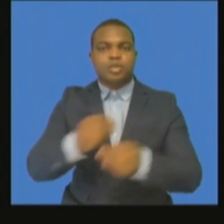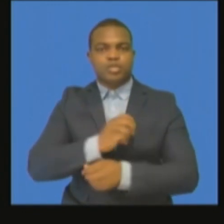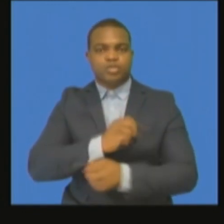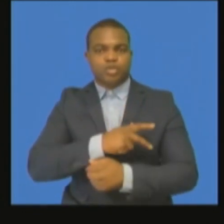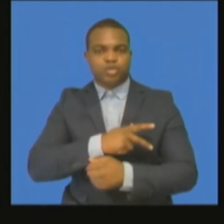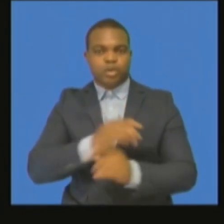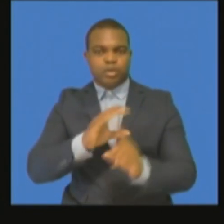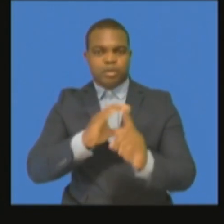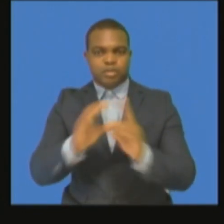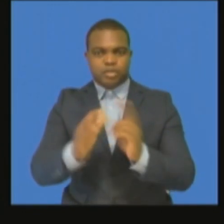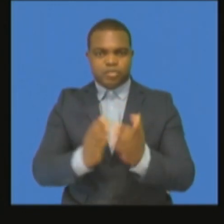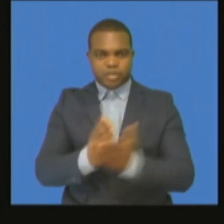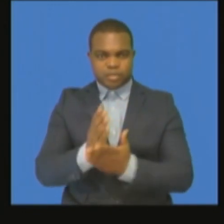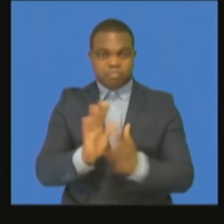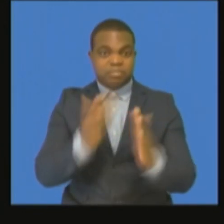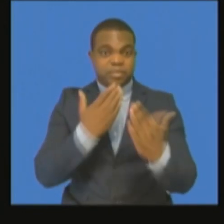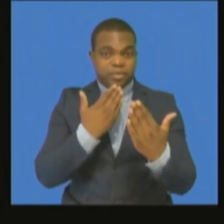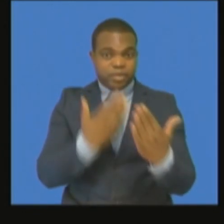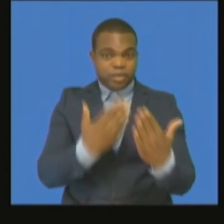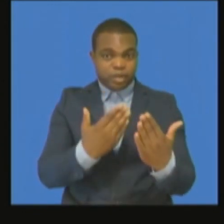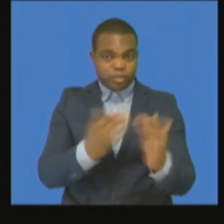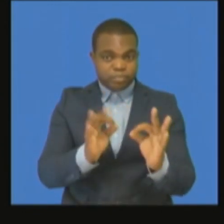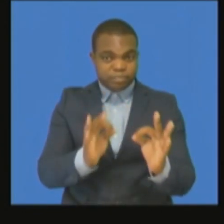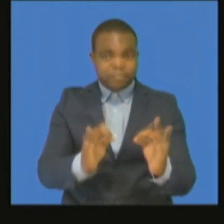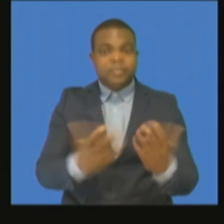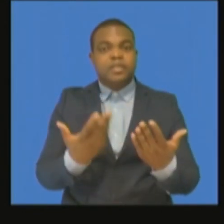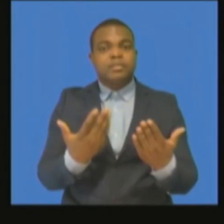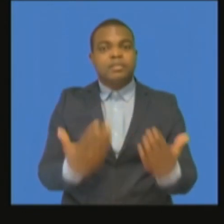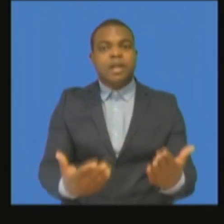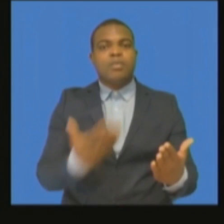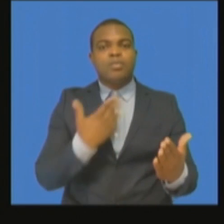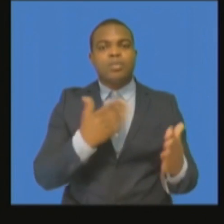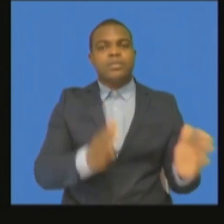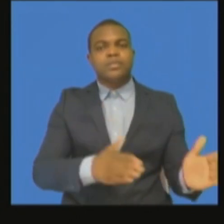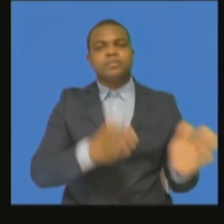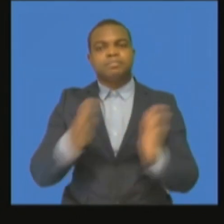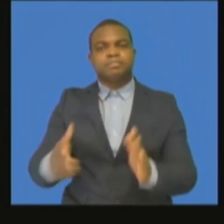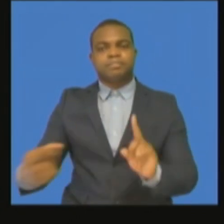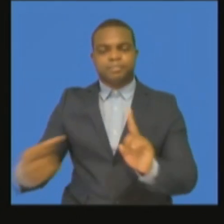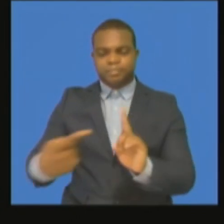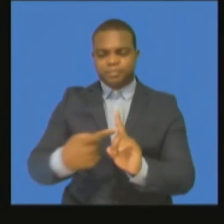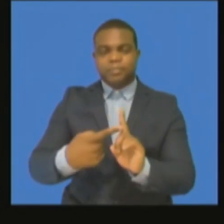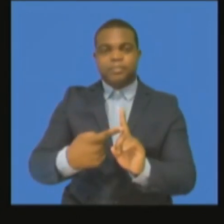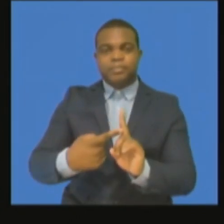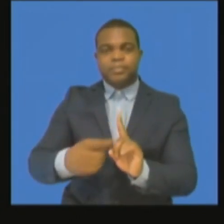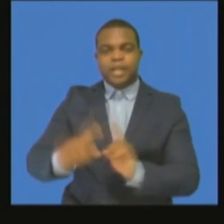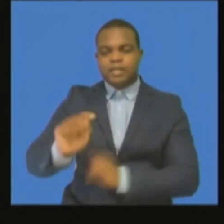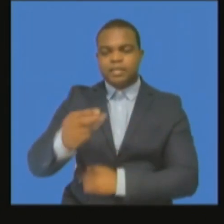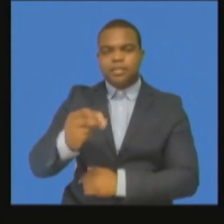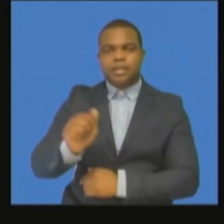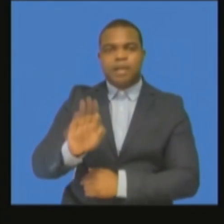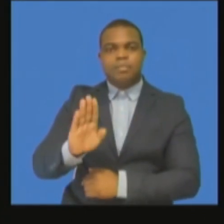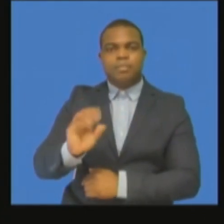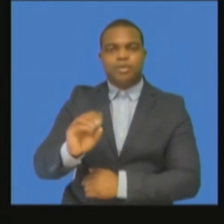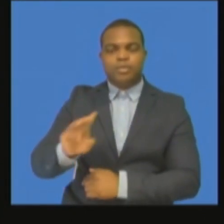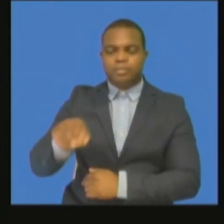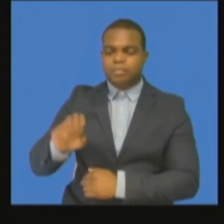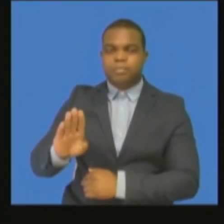on Illicit Financial Flows from Africa. Mr. Mbeki. Thank you.